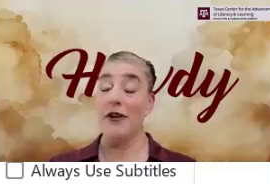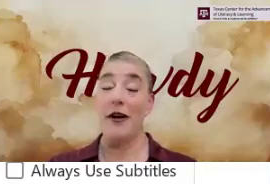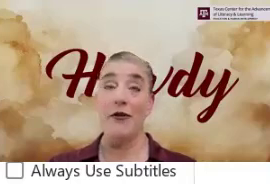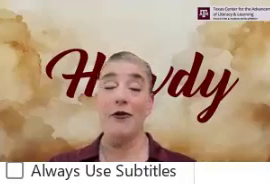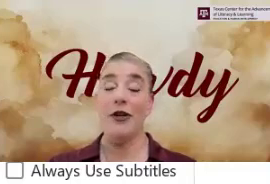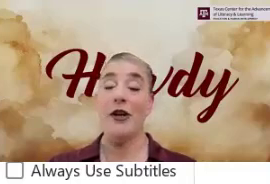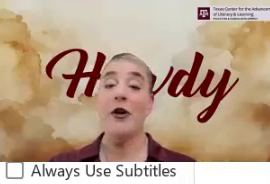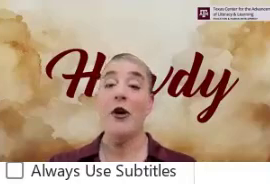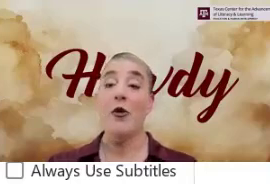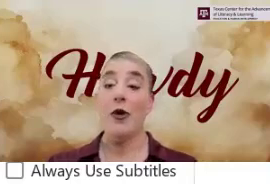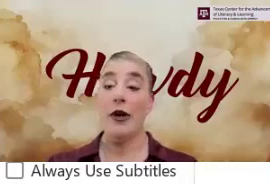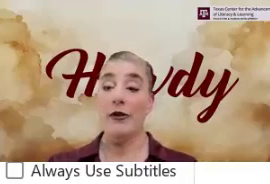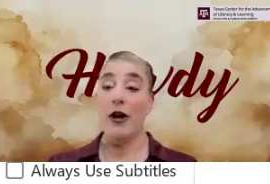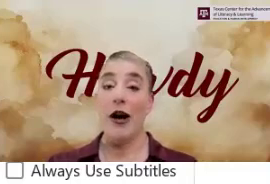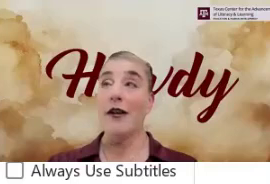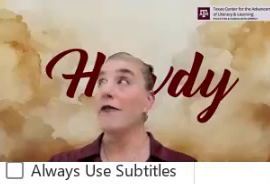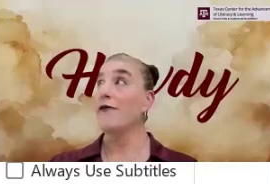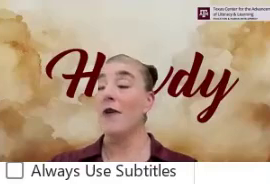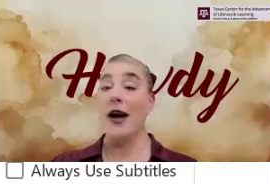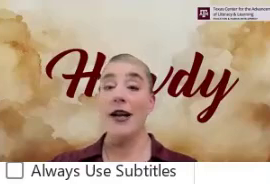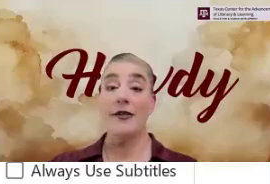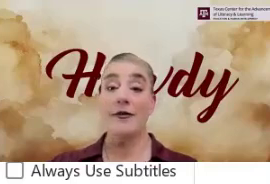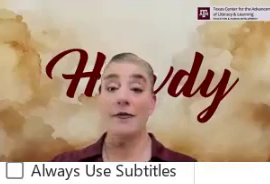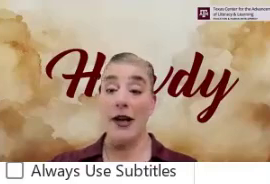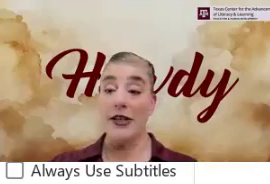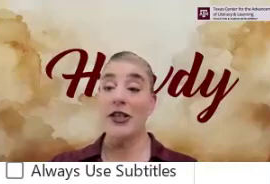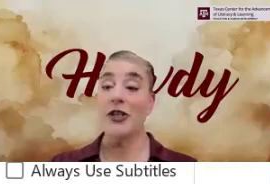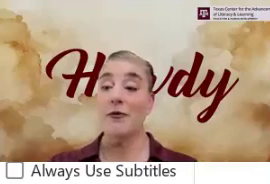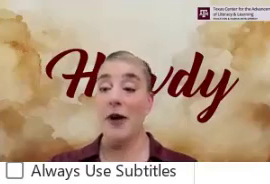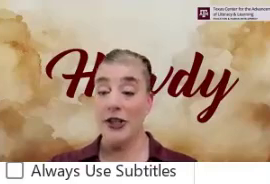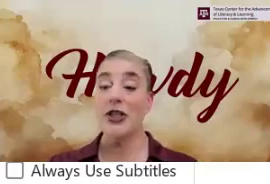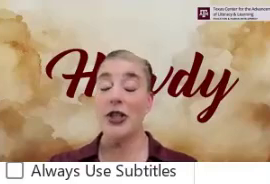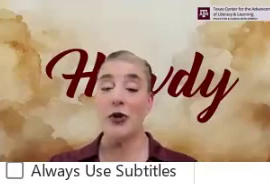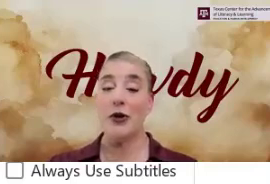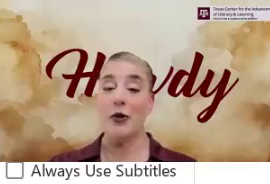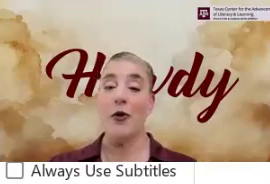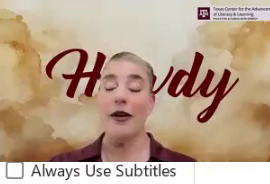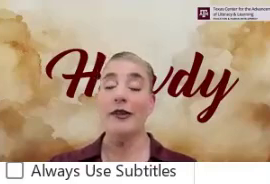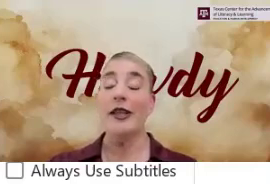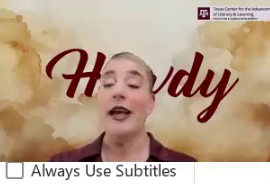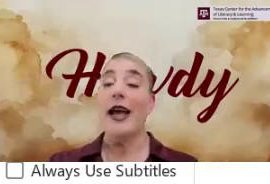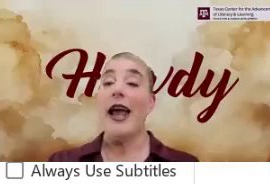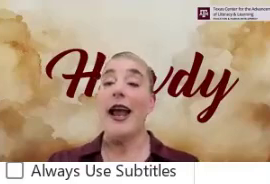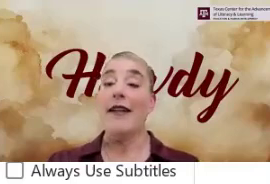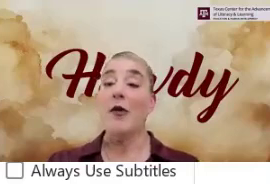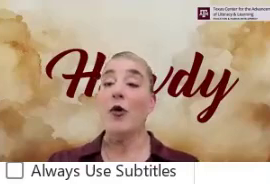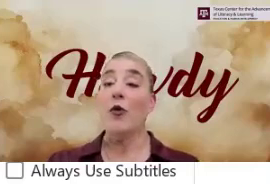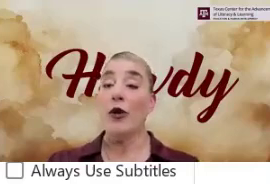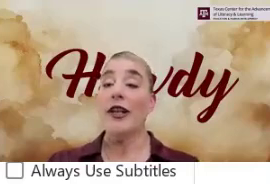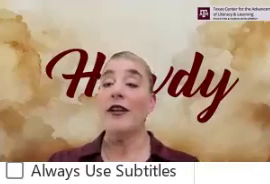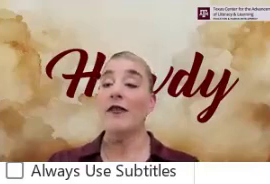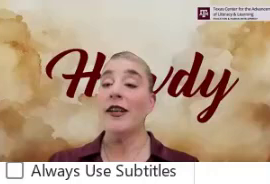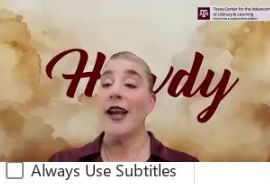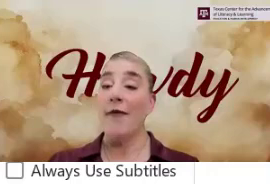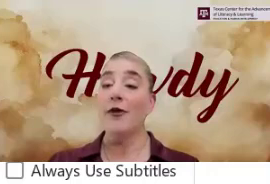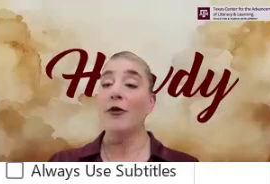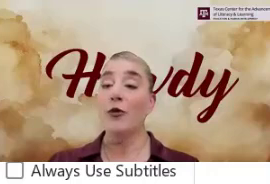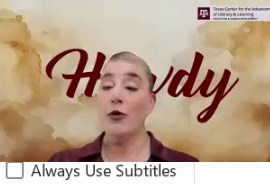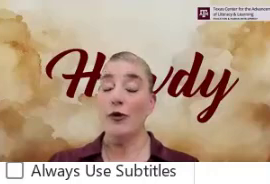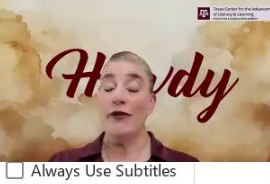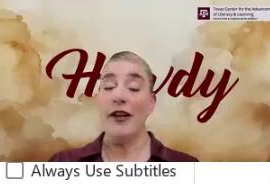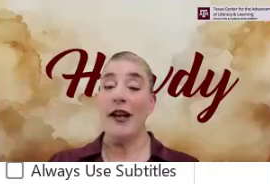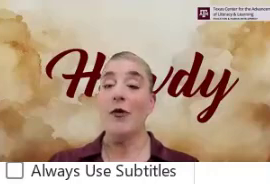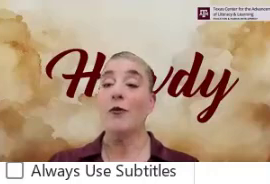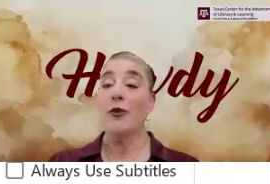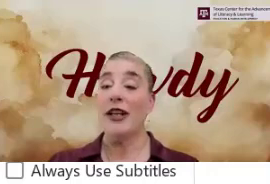Sacramento, California, where a lot of my teaching career was. And they were working on the